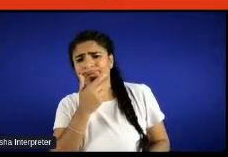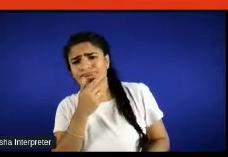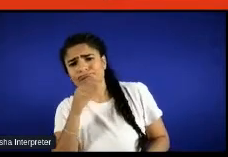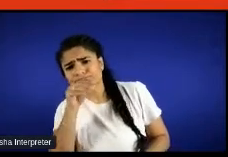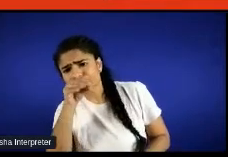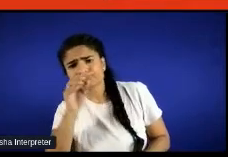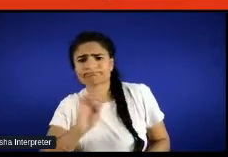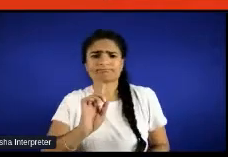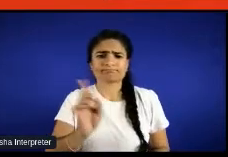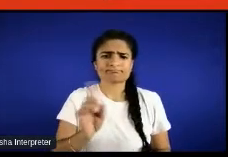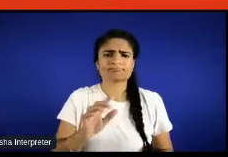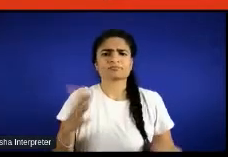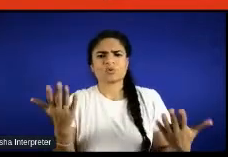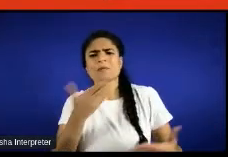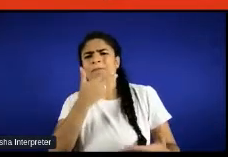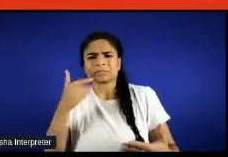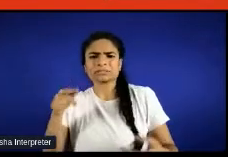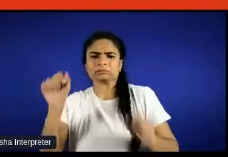Next slide.